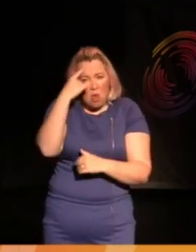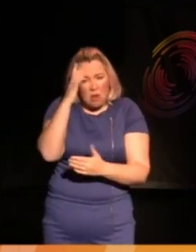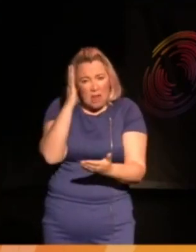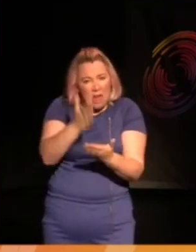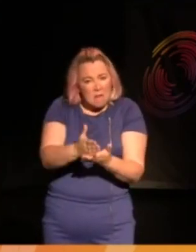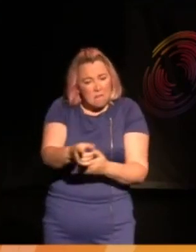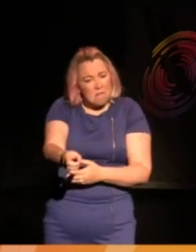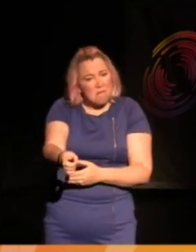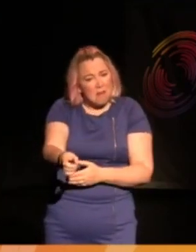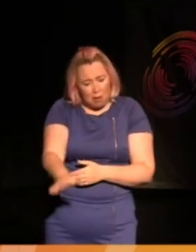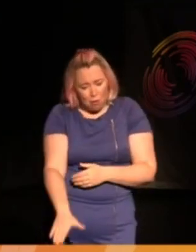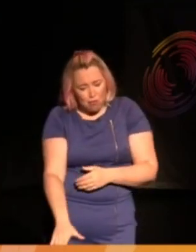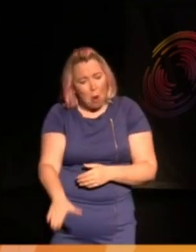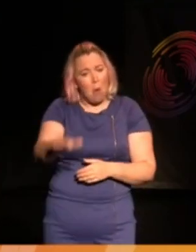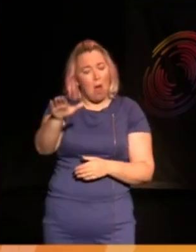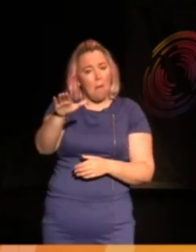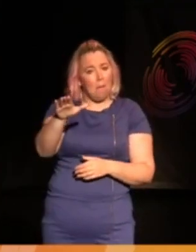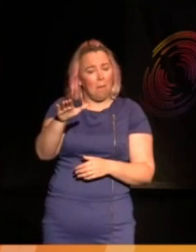when I was growing up.